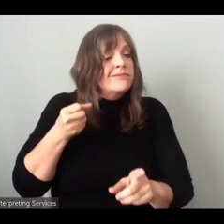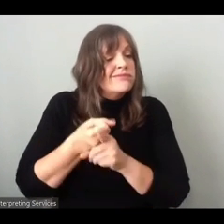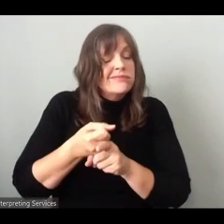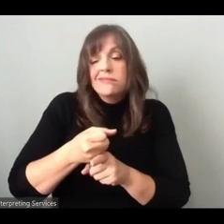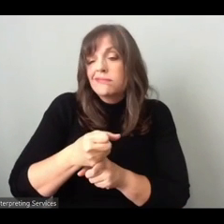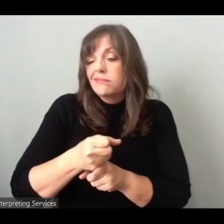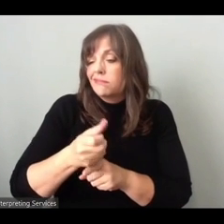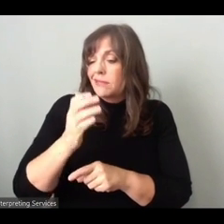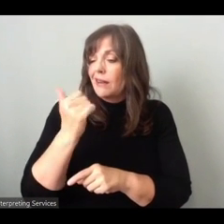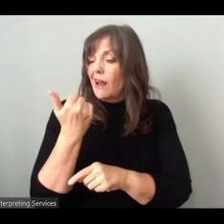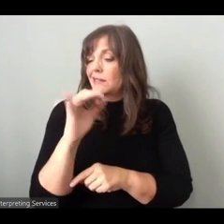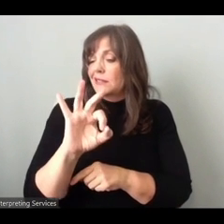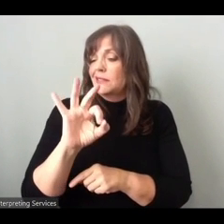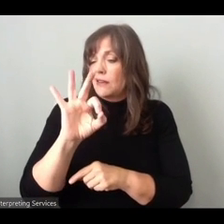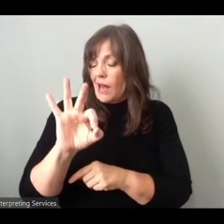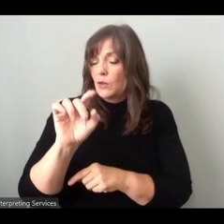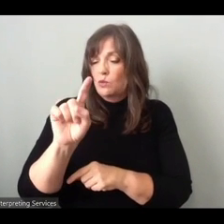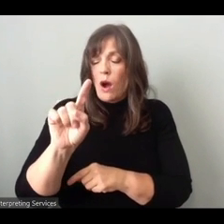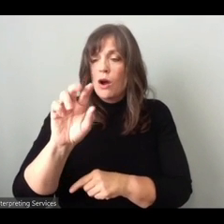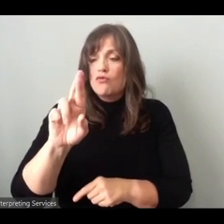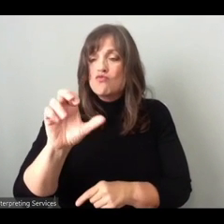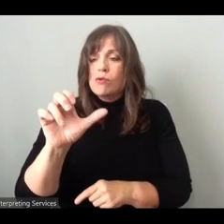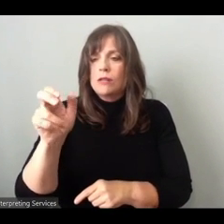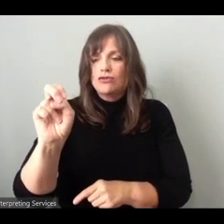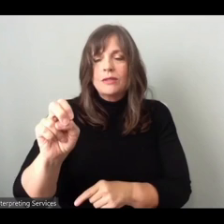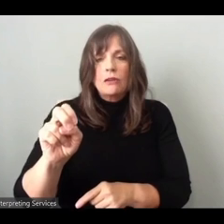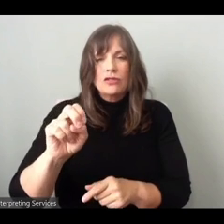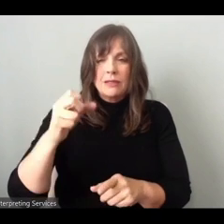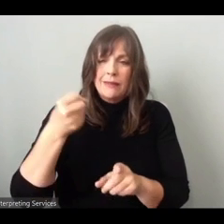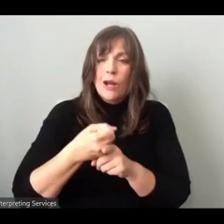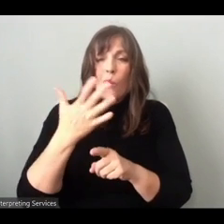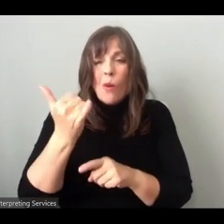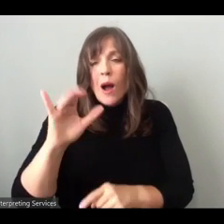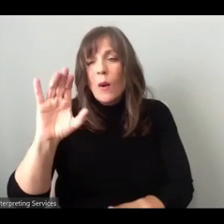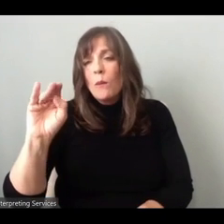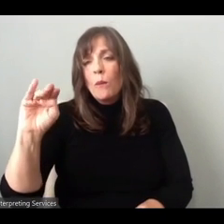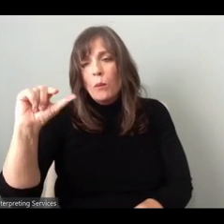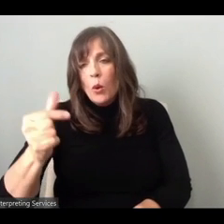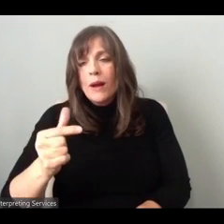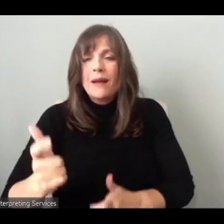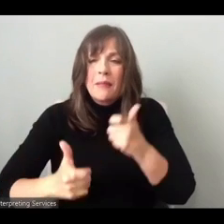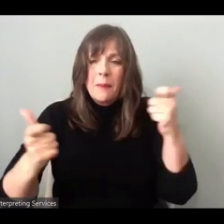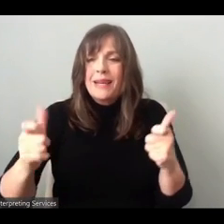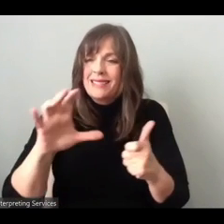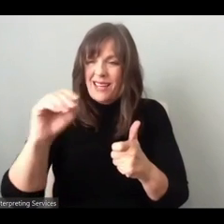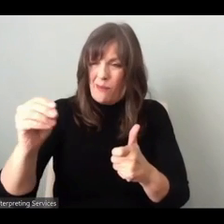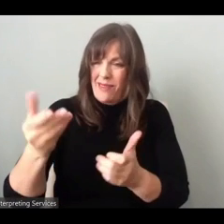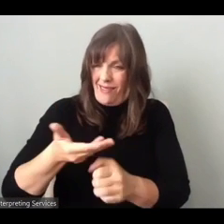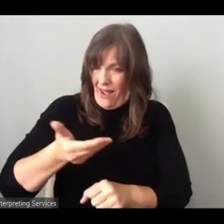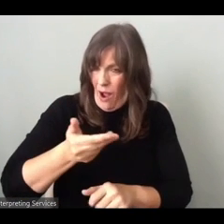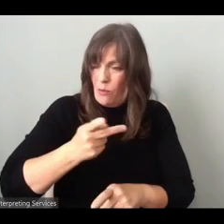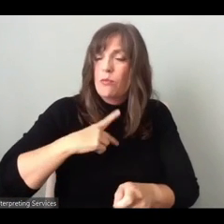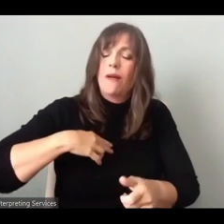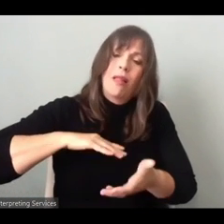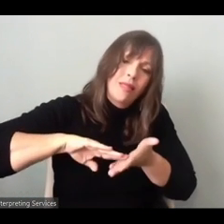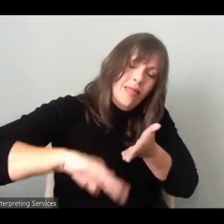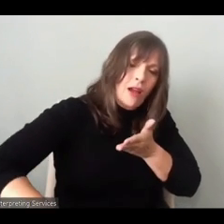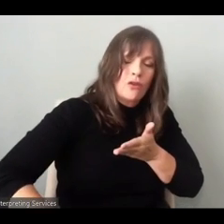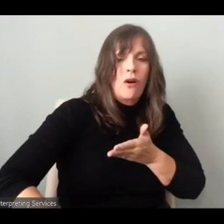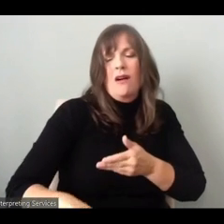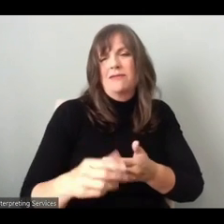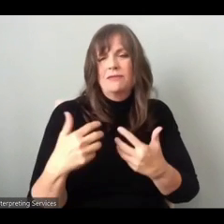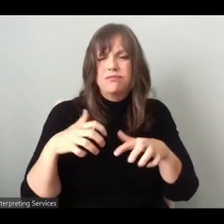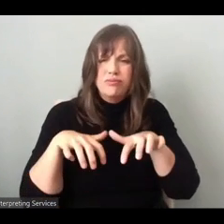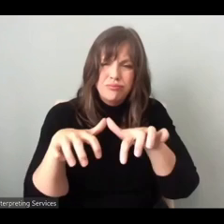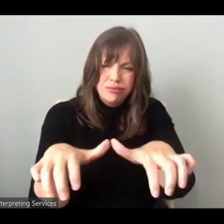biggest employer in our city, laid off 65,000 employees, 65% of its workforce. There was a billboard next to Boeing Field that said,